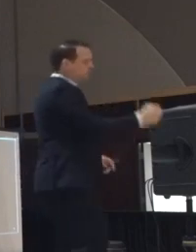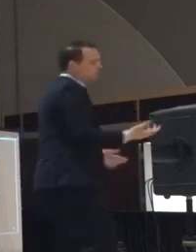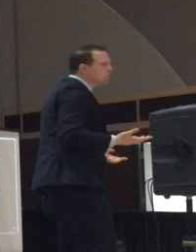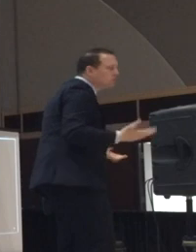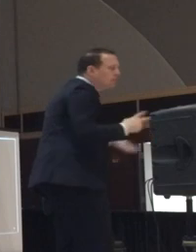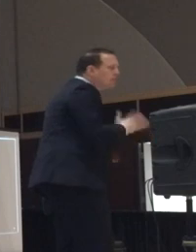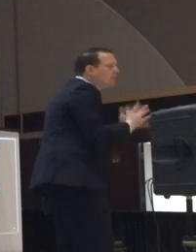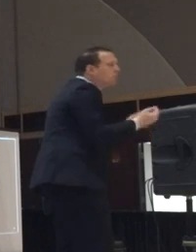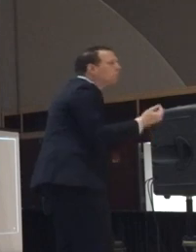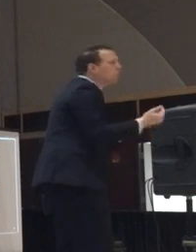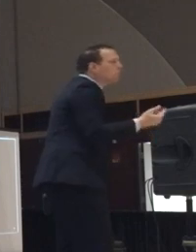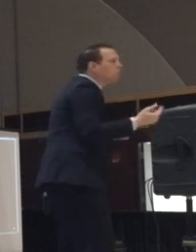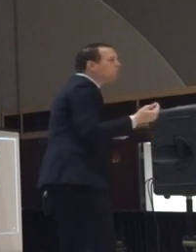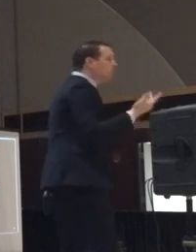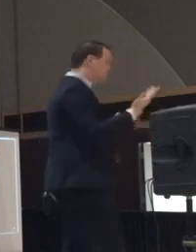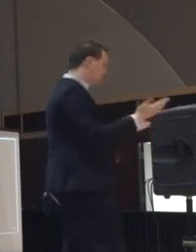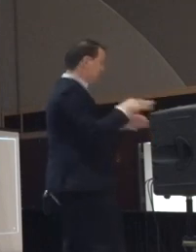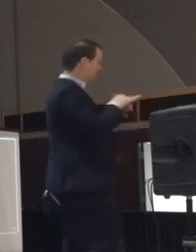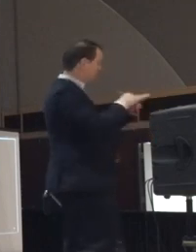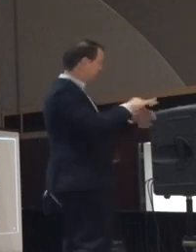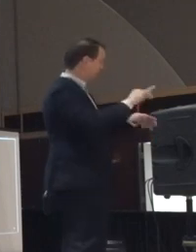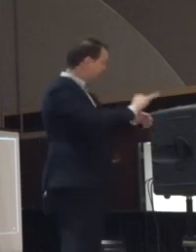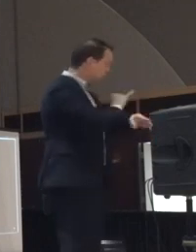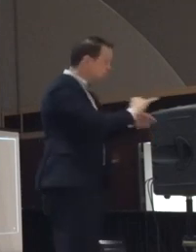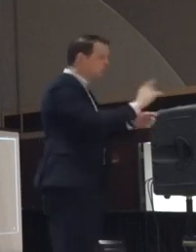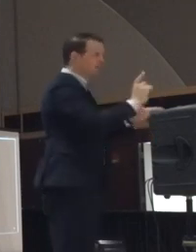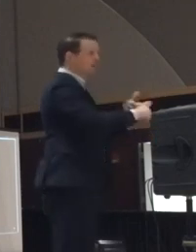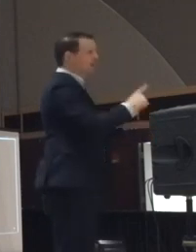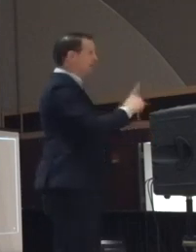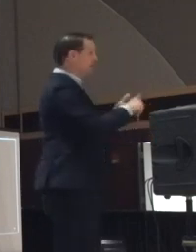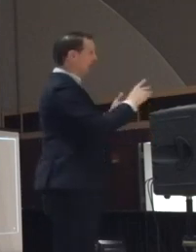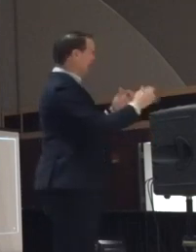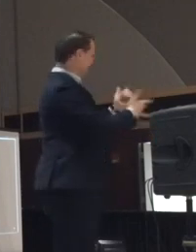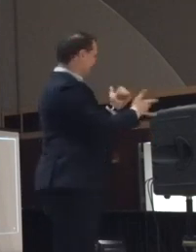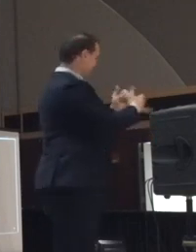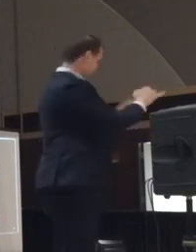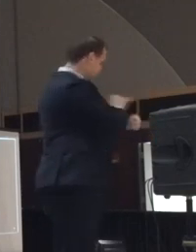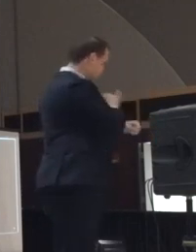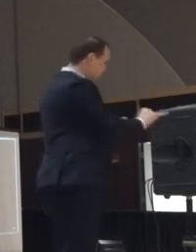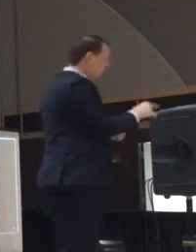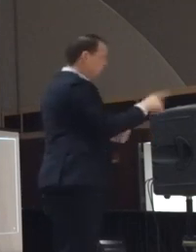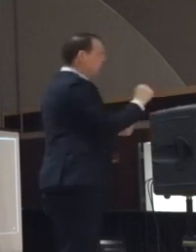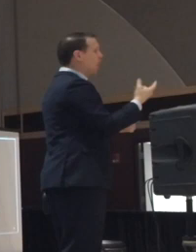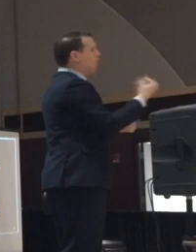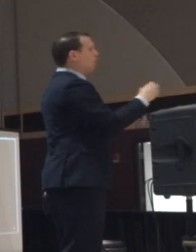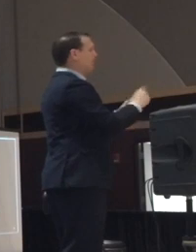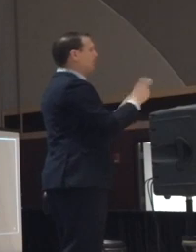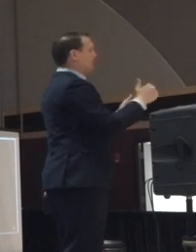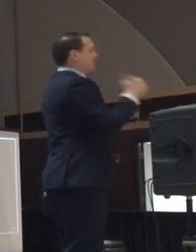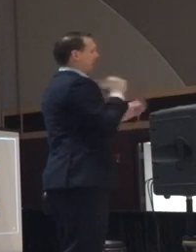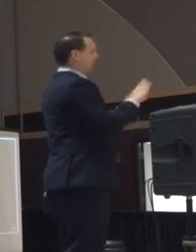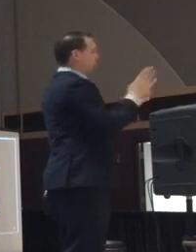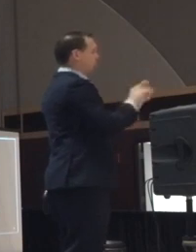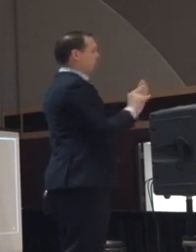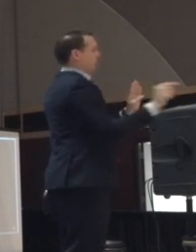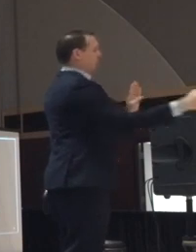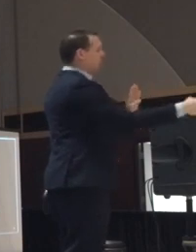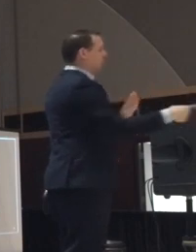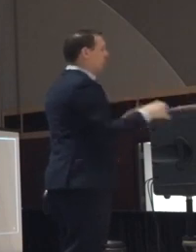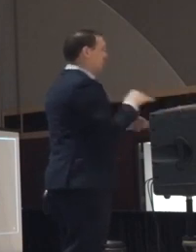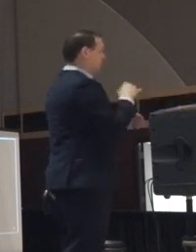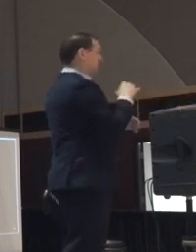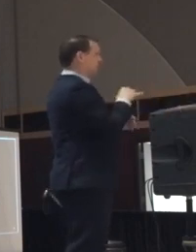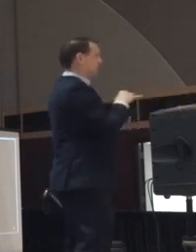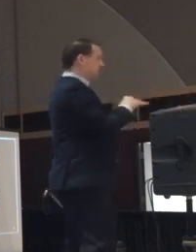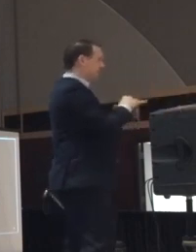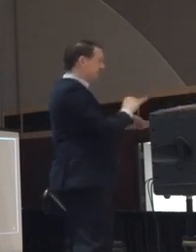So what do you do? Well, in the meat industry, and also even in the tech industry, you can go in the back door. In the meat industry, you get a job